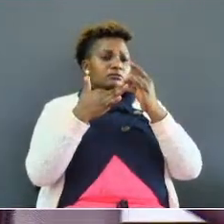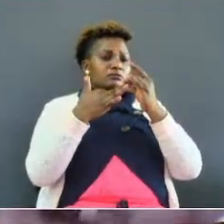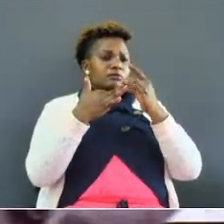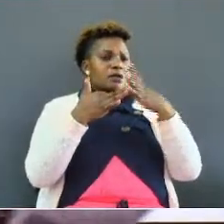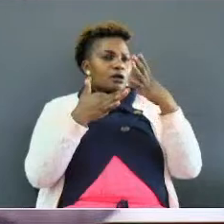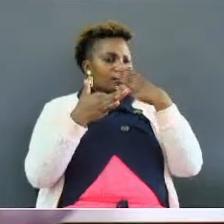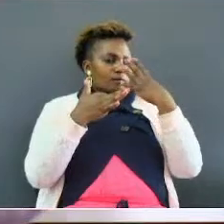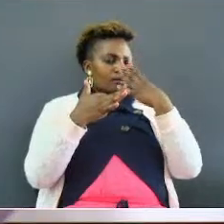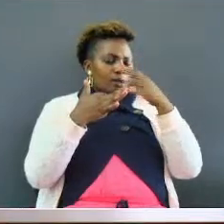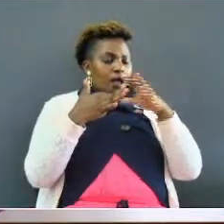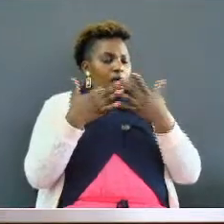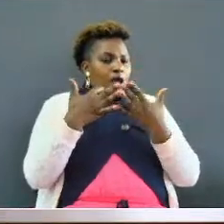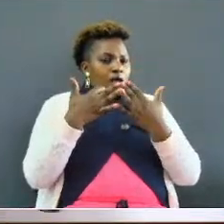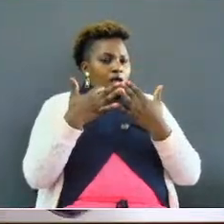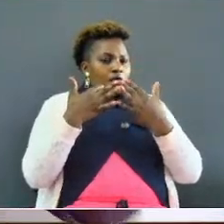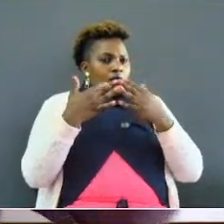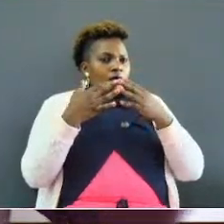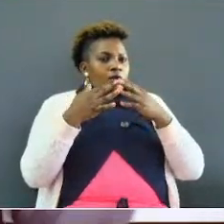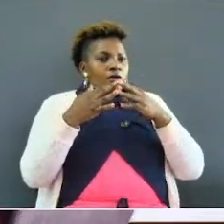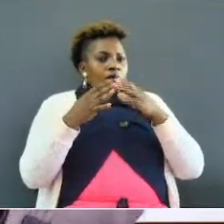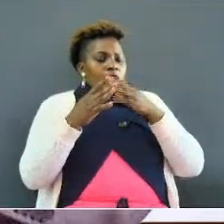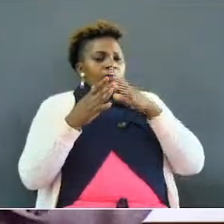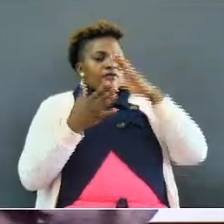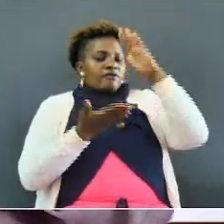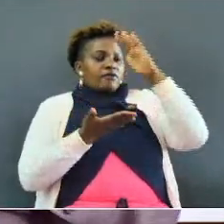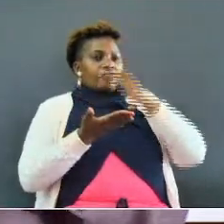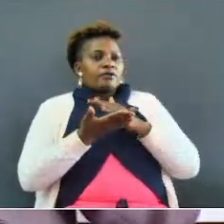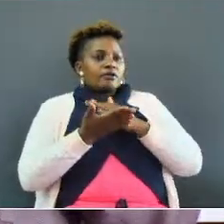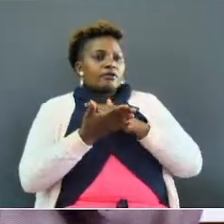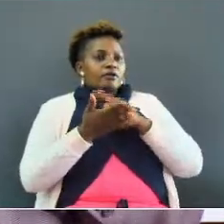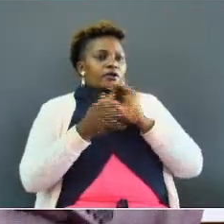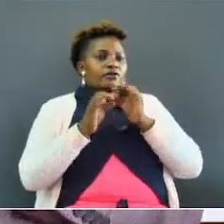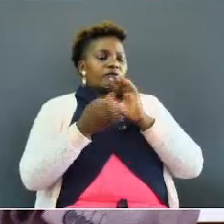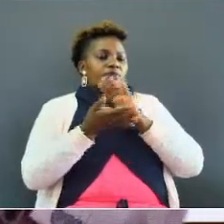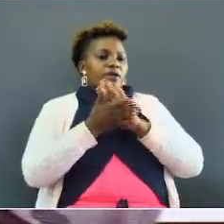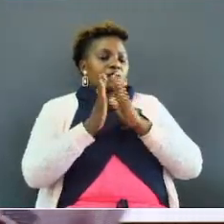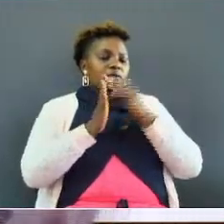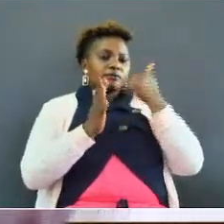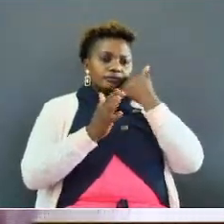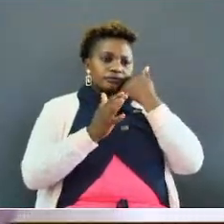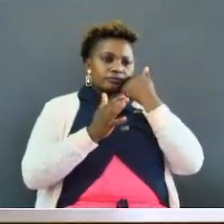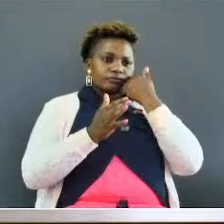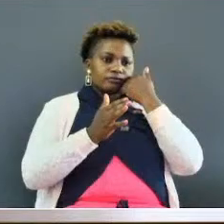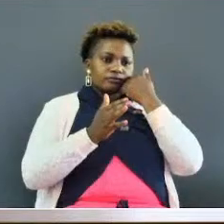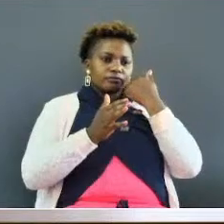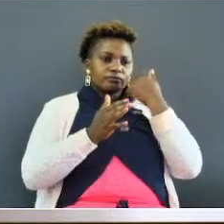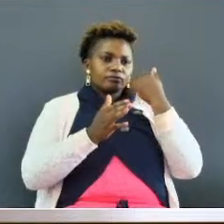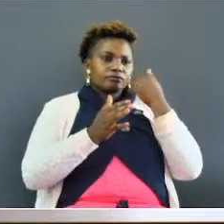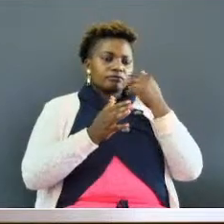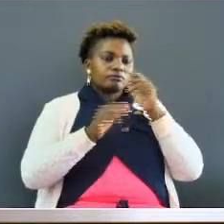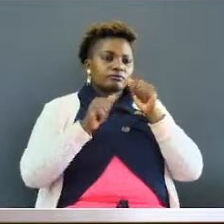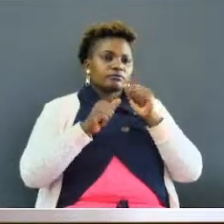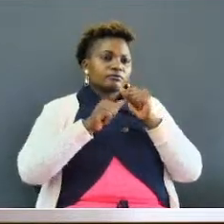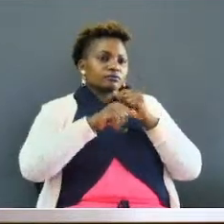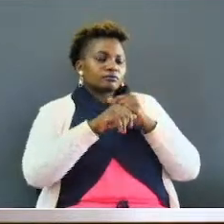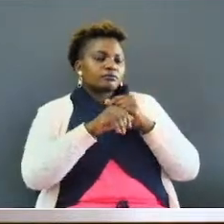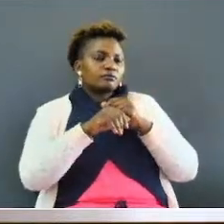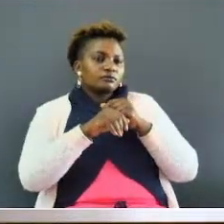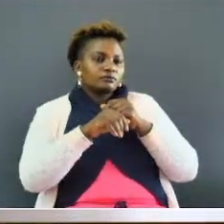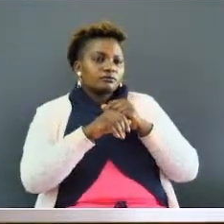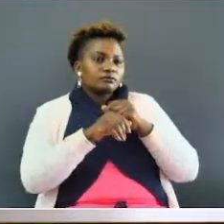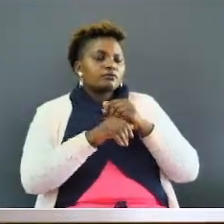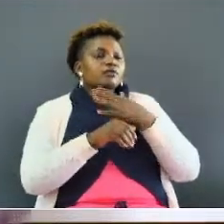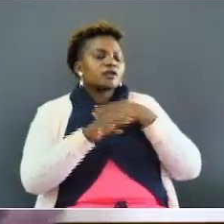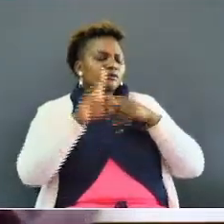every so often, because if it is falling, if you get symptoms, you have mild disease and you can be isolated at home, you